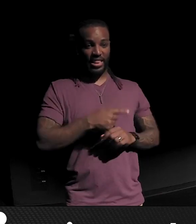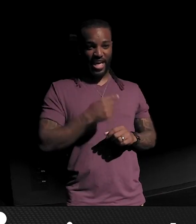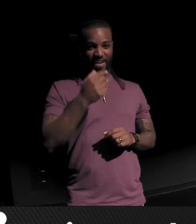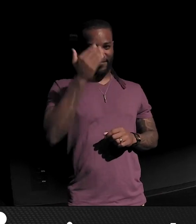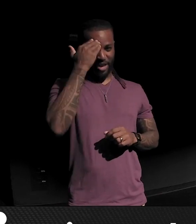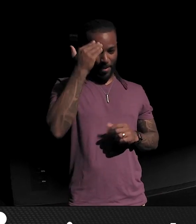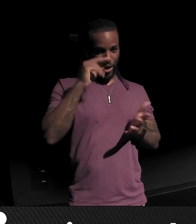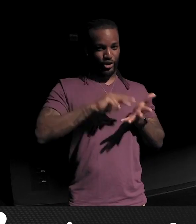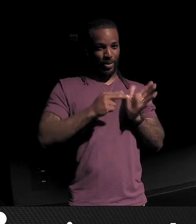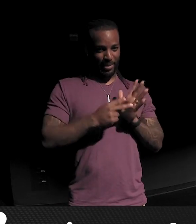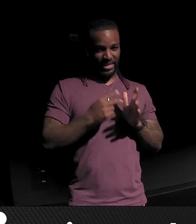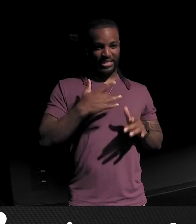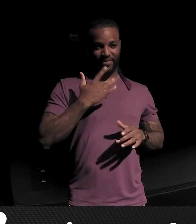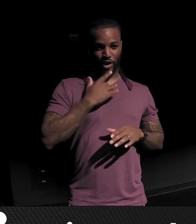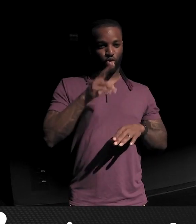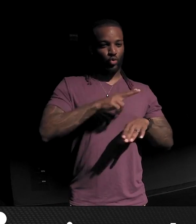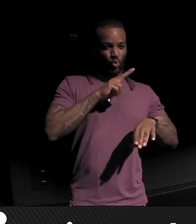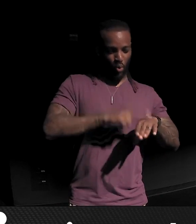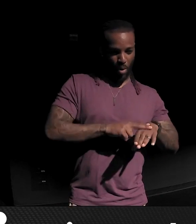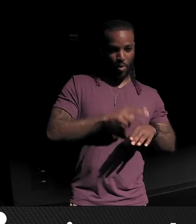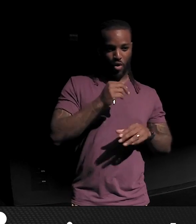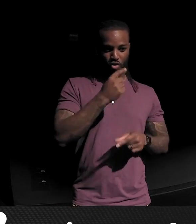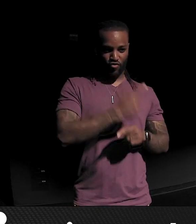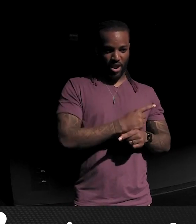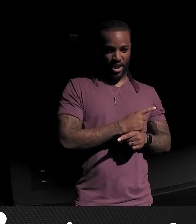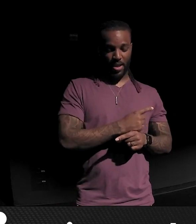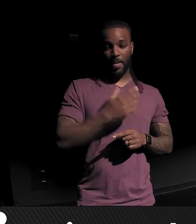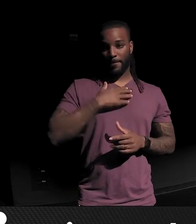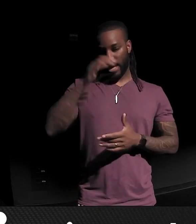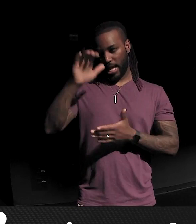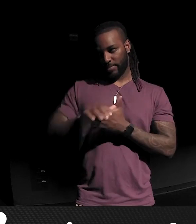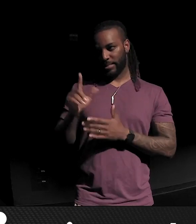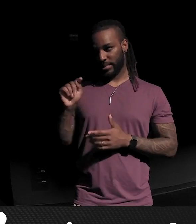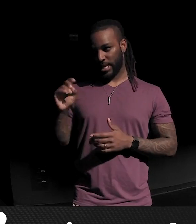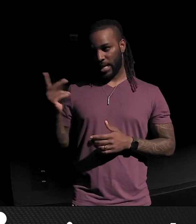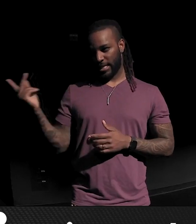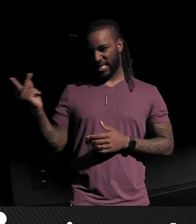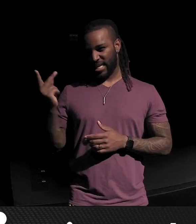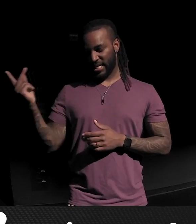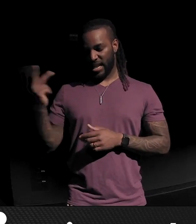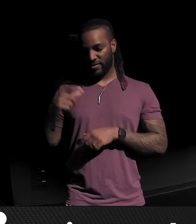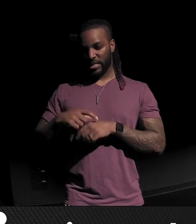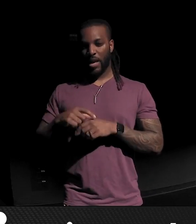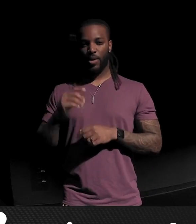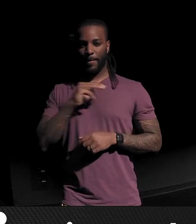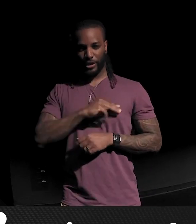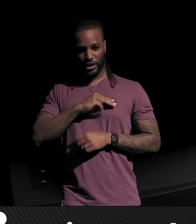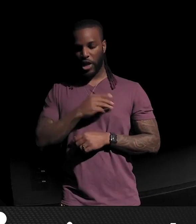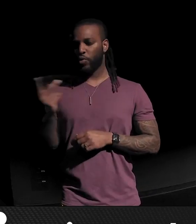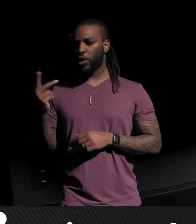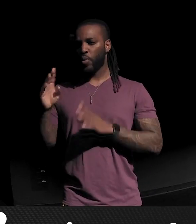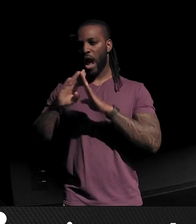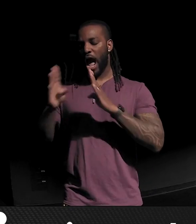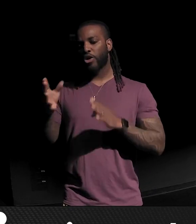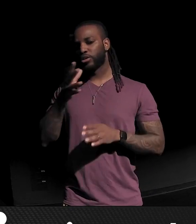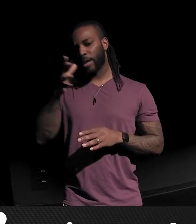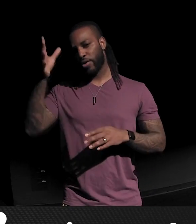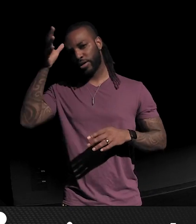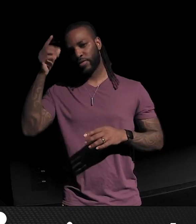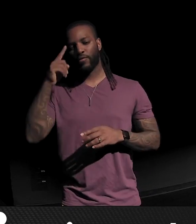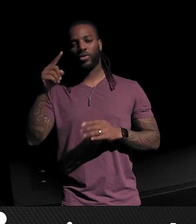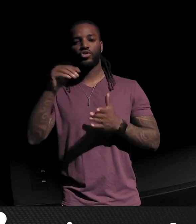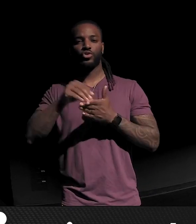or right. Todd and I, for a period of time as missionaries, were house parents for